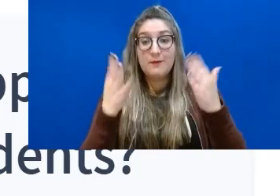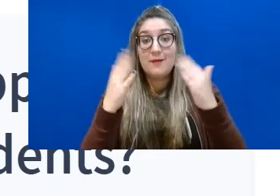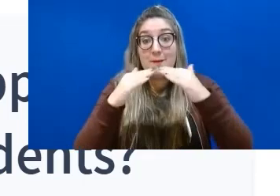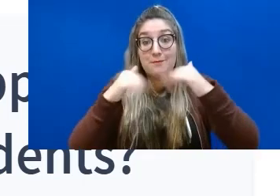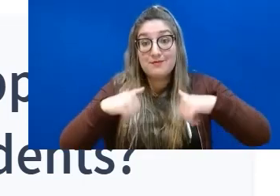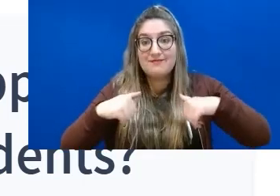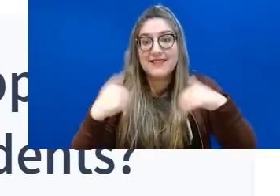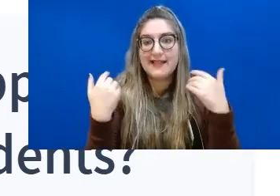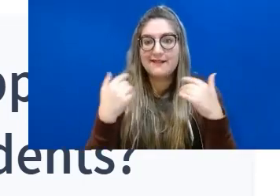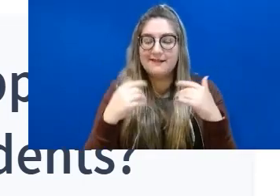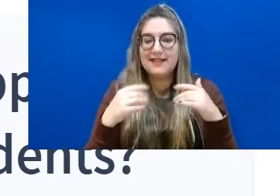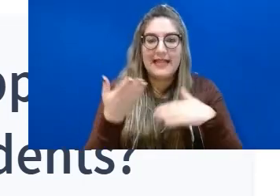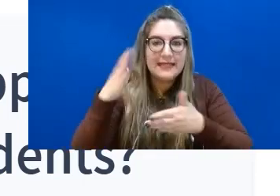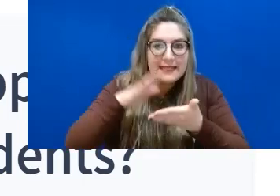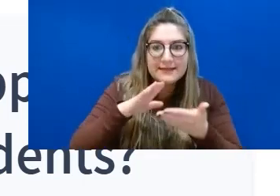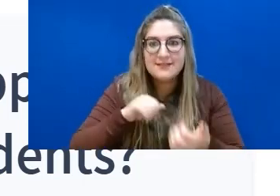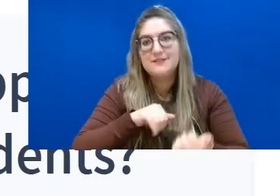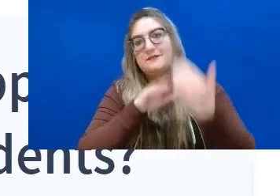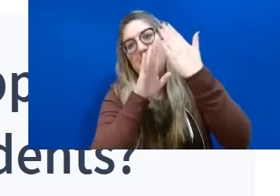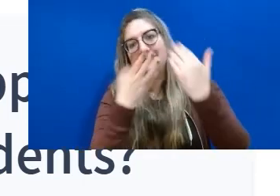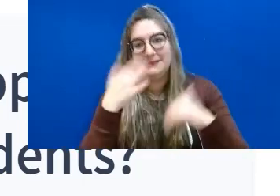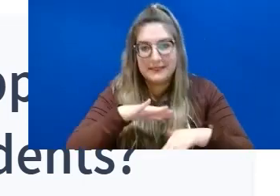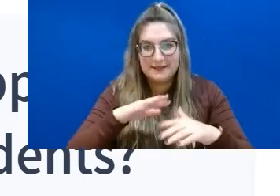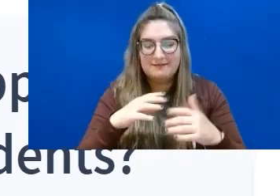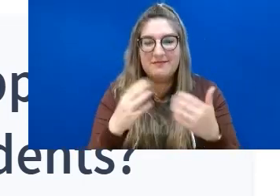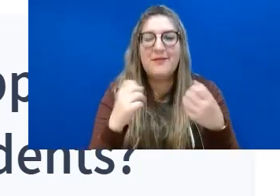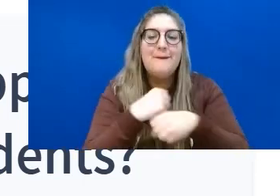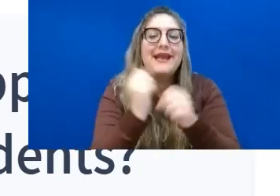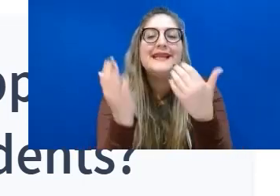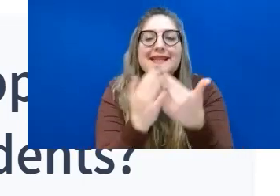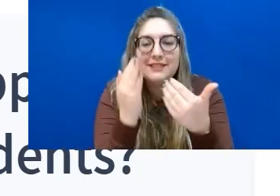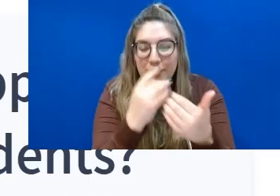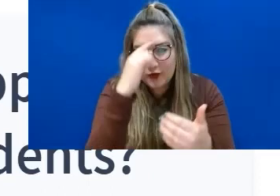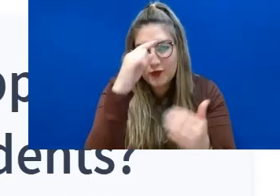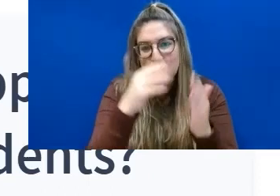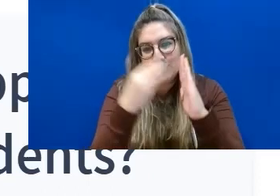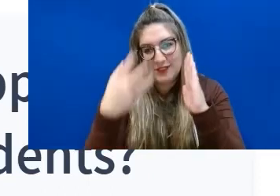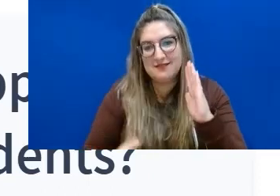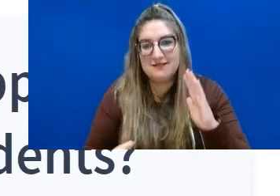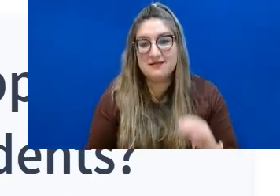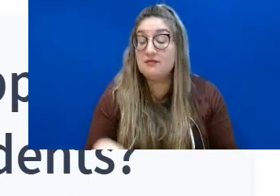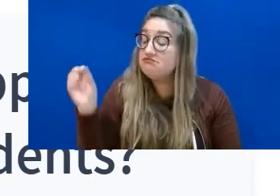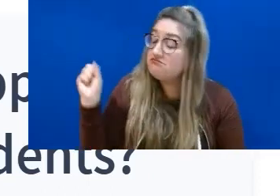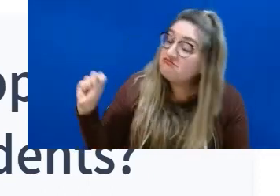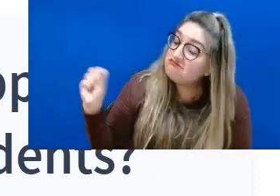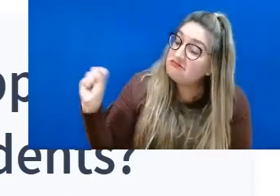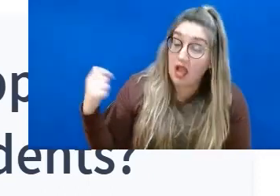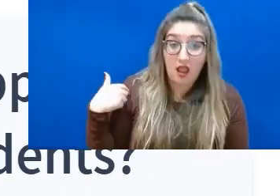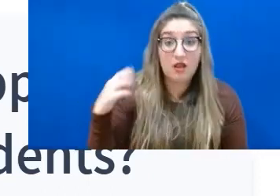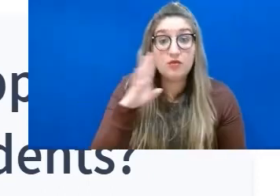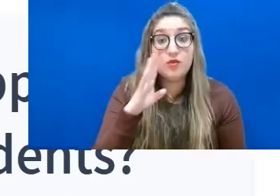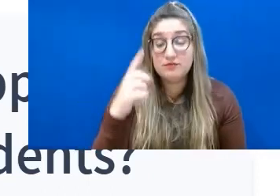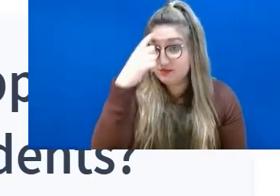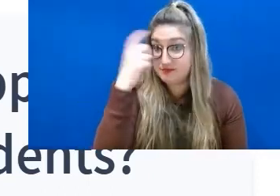else. Yeah, I'm curious if there's any way to build on that or support that. Yeah, I definitely will take that thought.